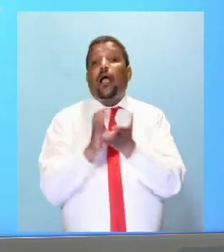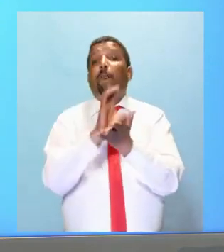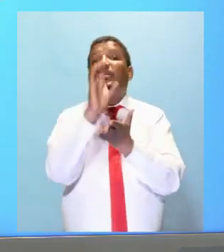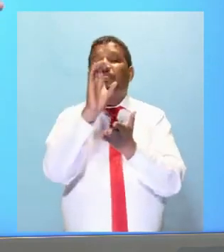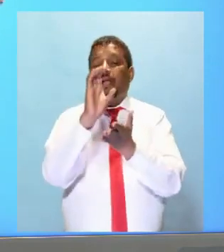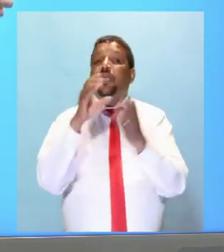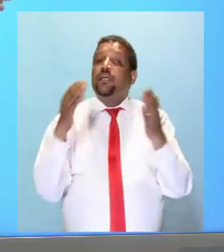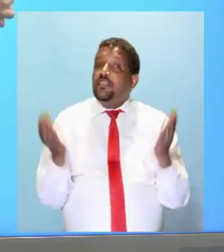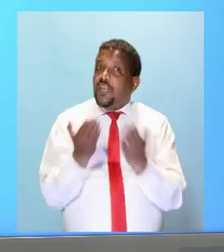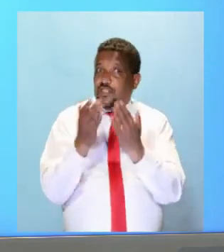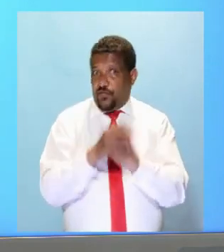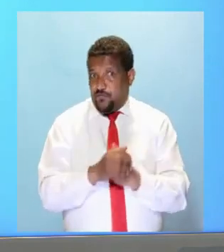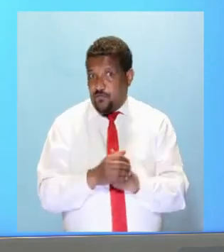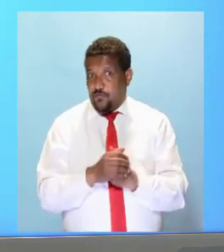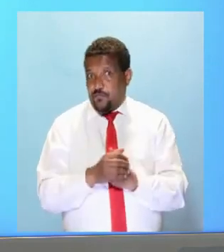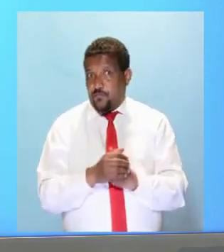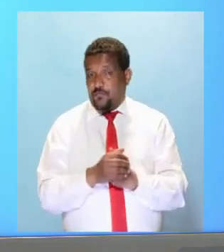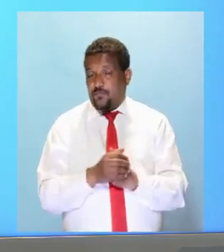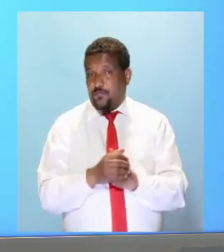capital intensive.